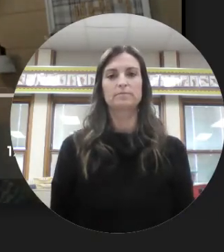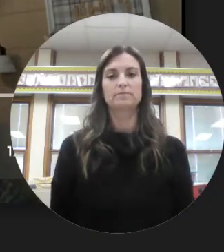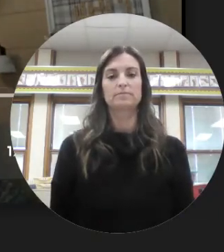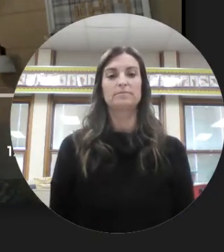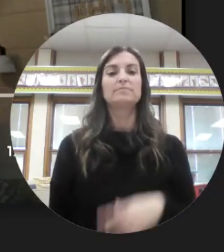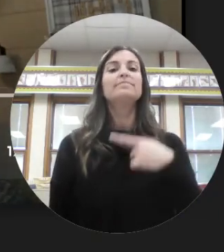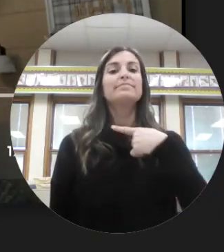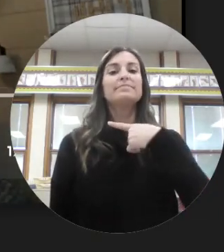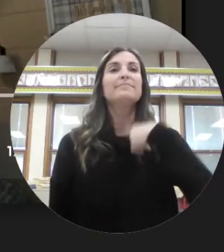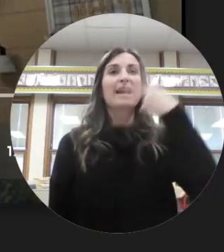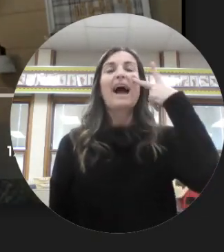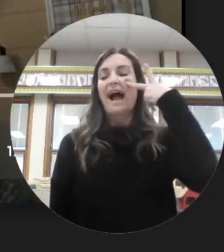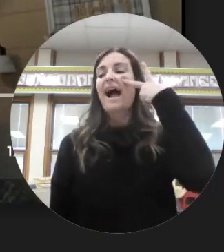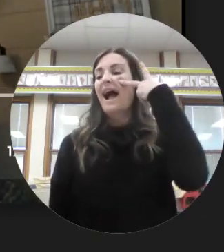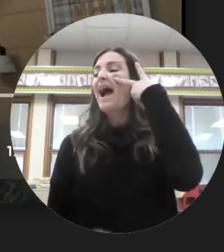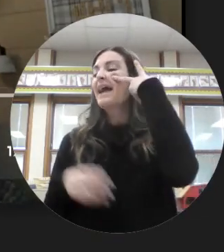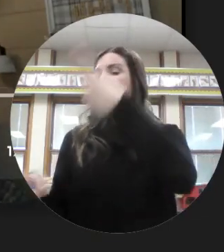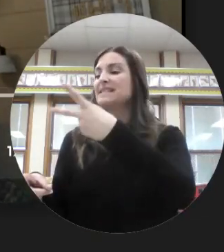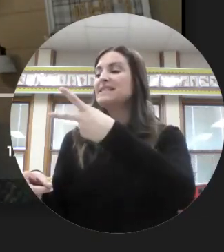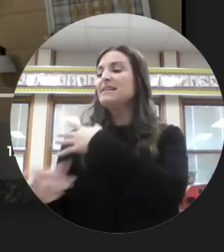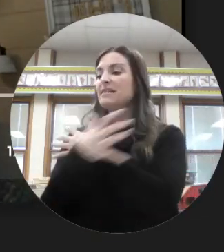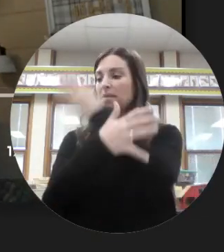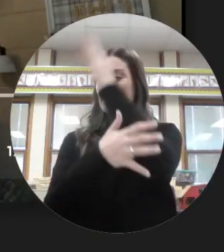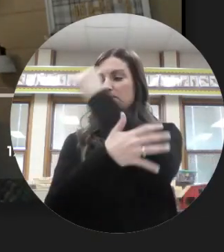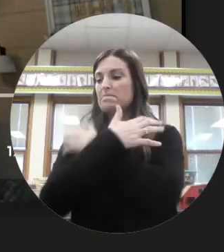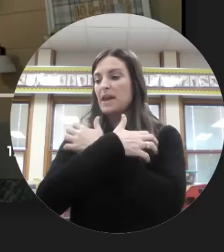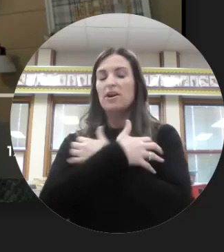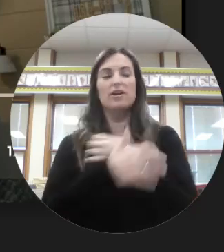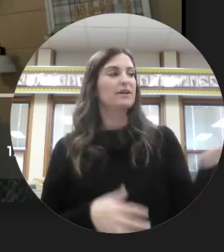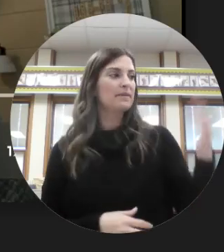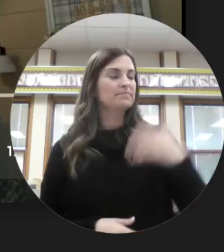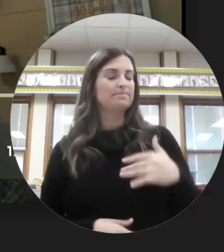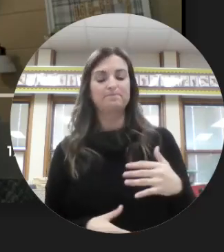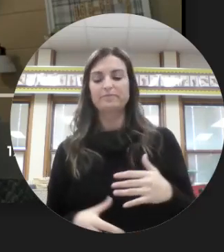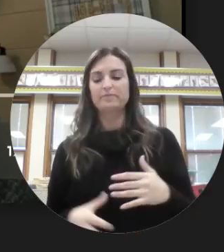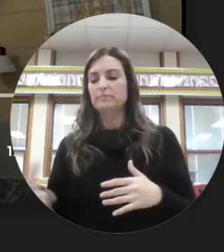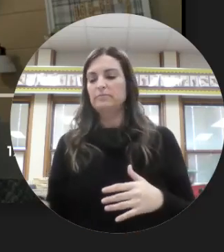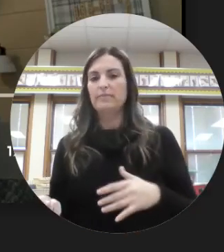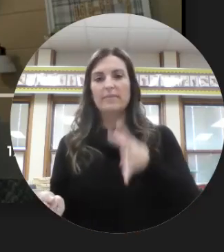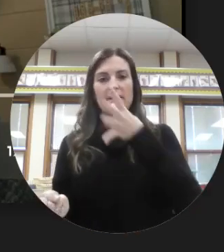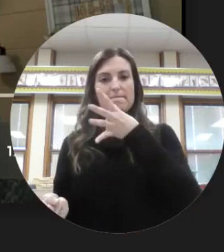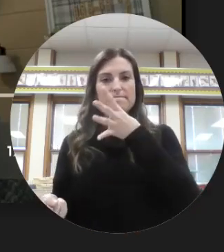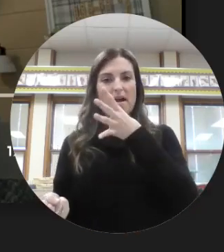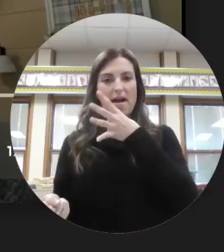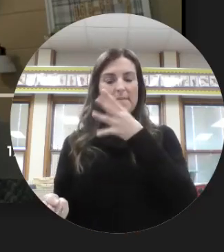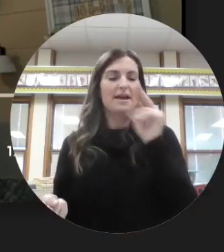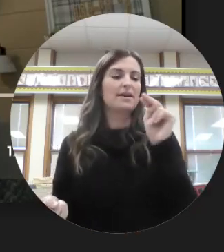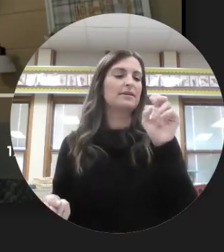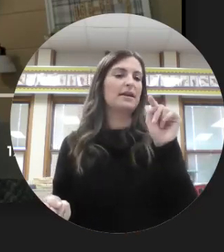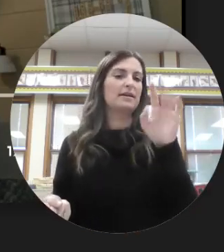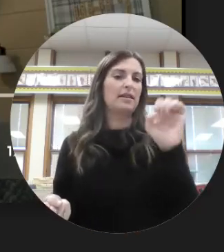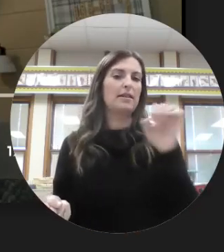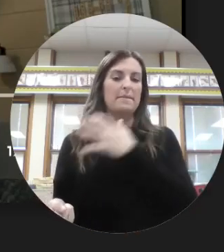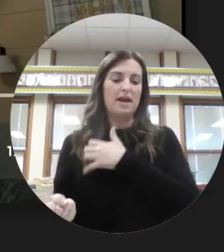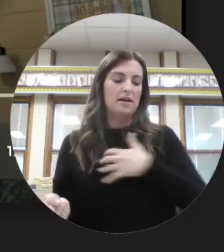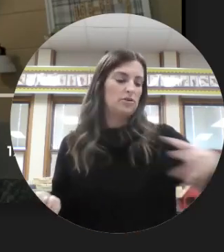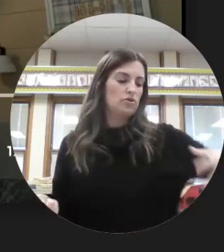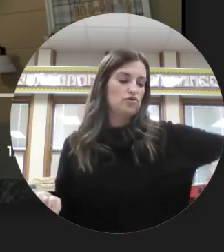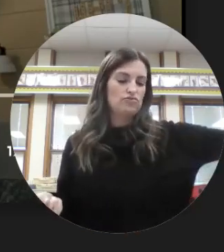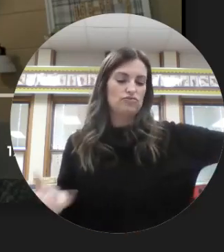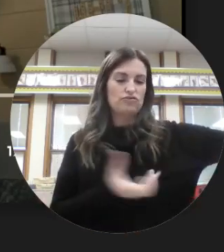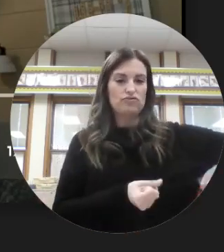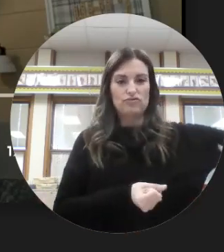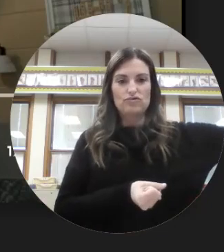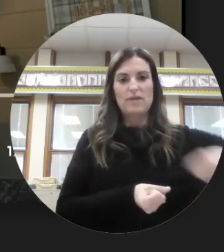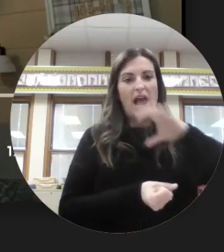I see Thorn, shouted Roz. Grab my legs, quickly. Mother Bear and Nettle scrambled to their feet. Each bear took a leg in her mouth, and